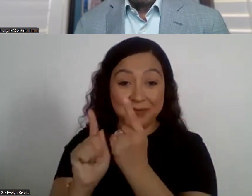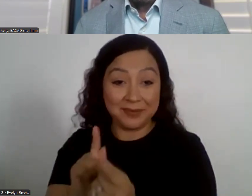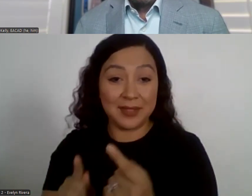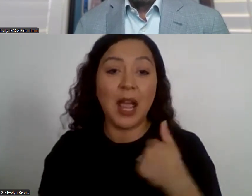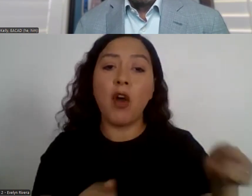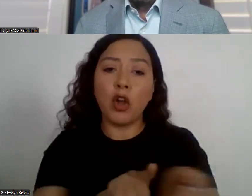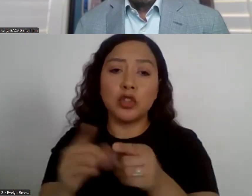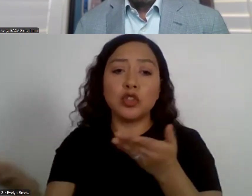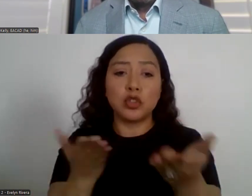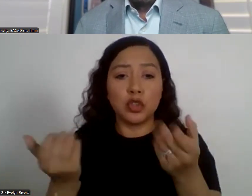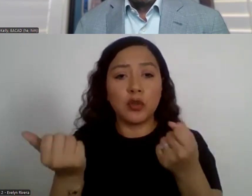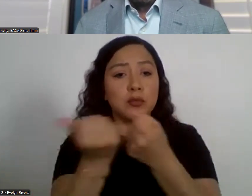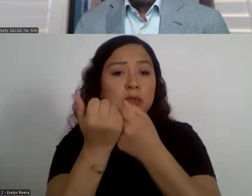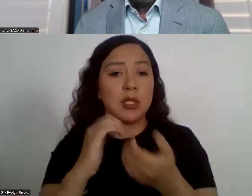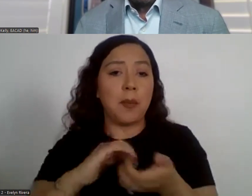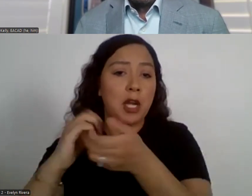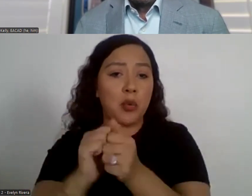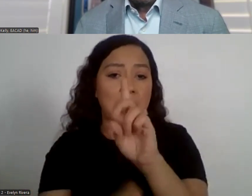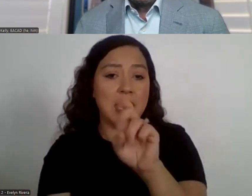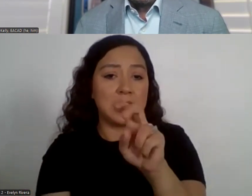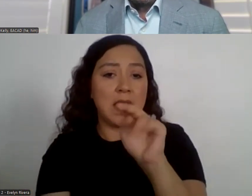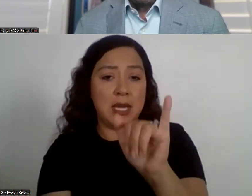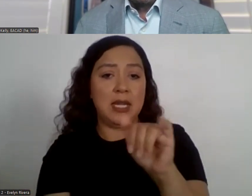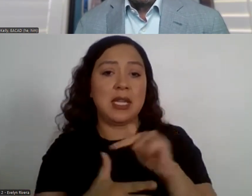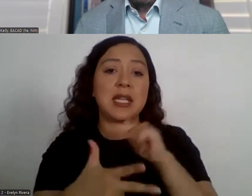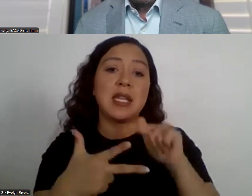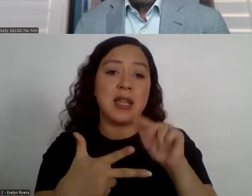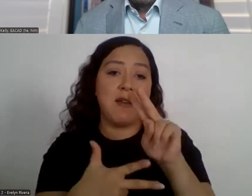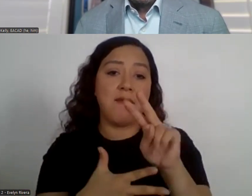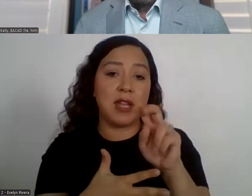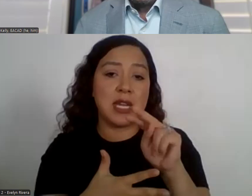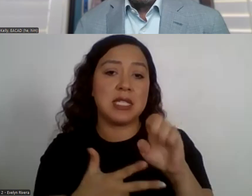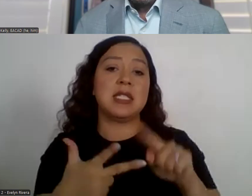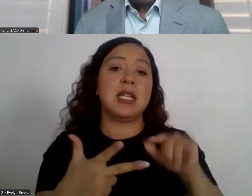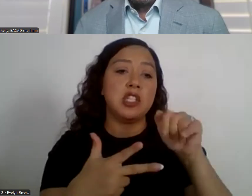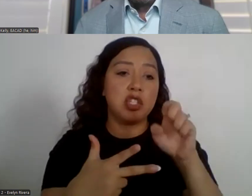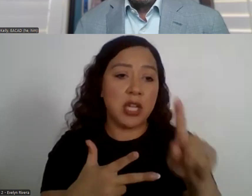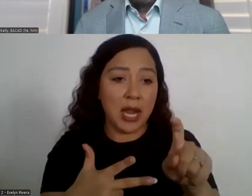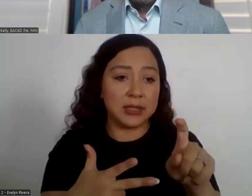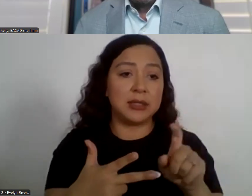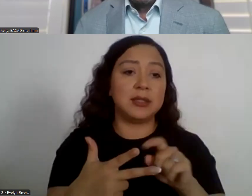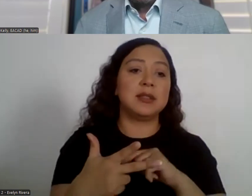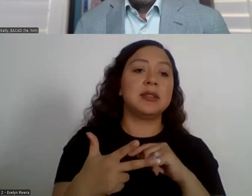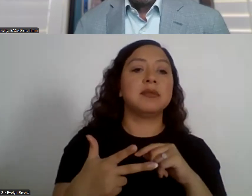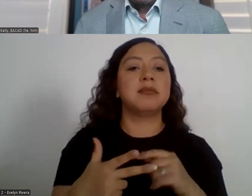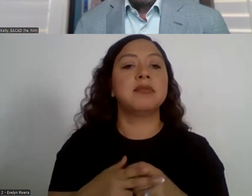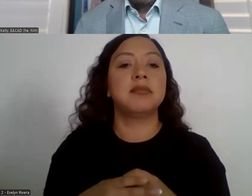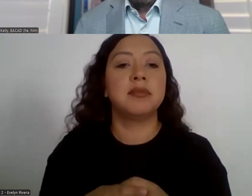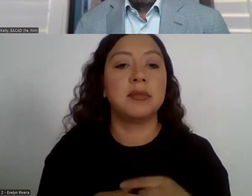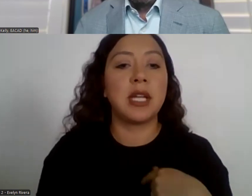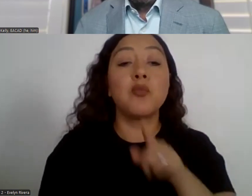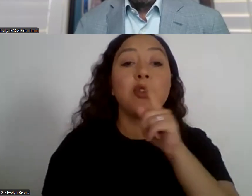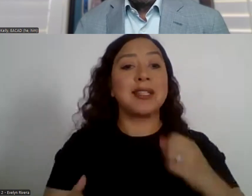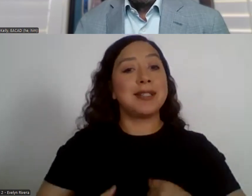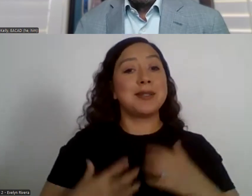so inspired by them. I mean, they've been veterans of this work and this group. And so I am just regularly inspired